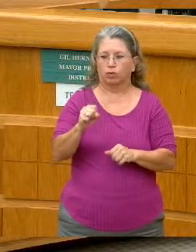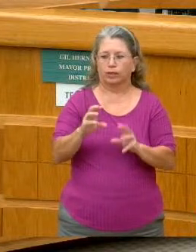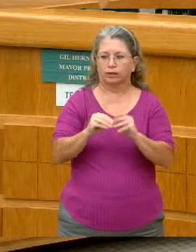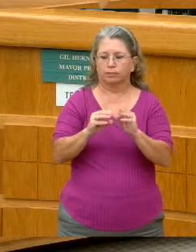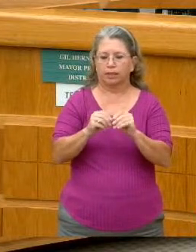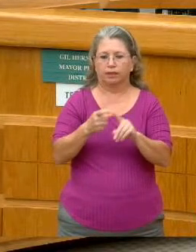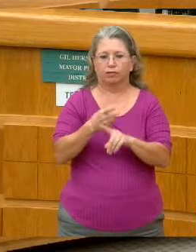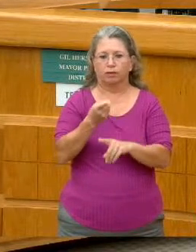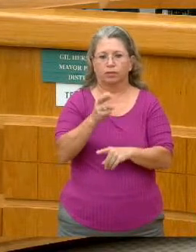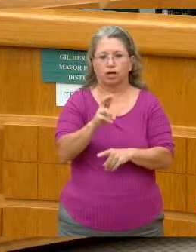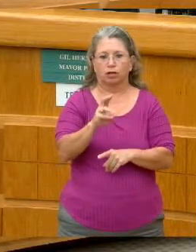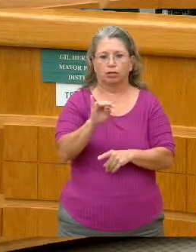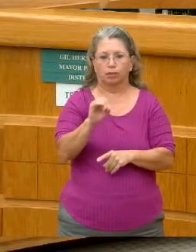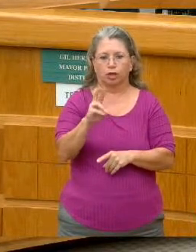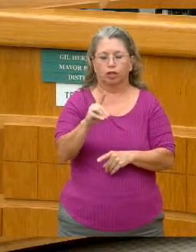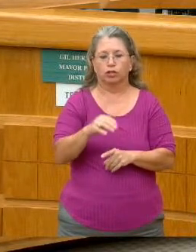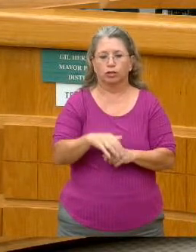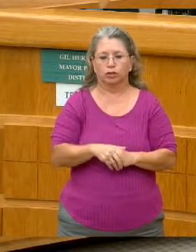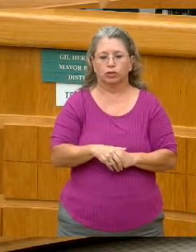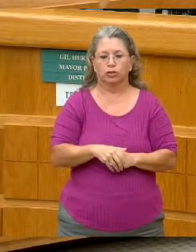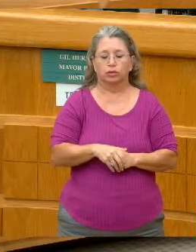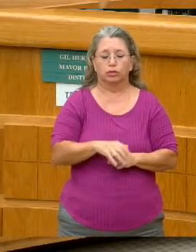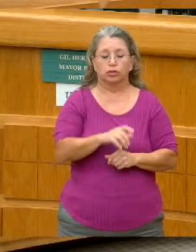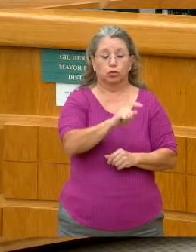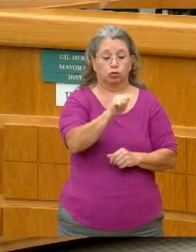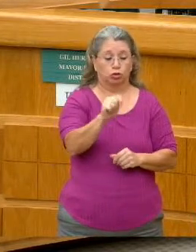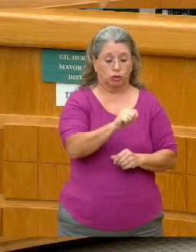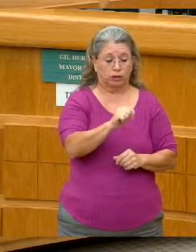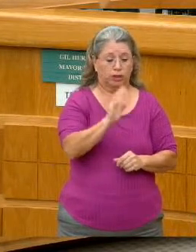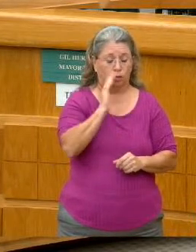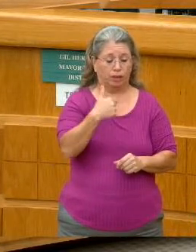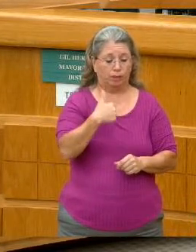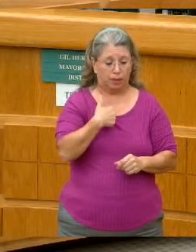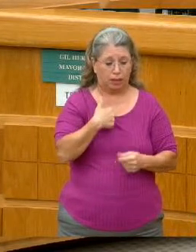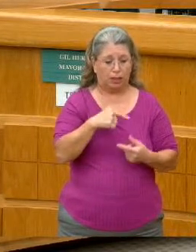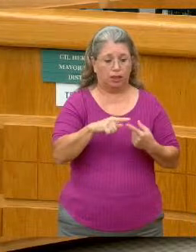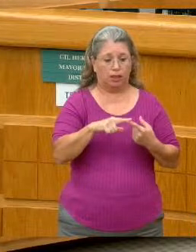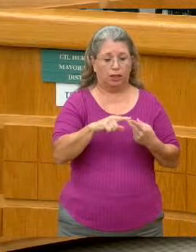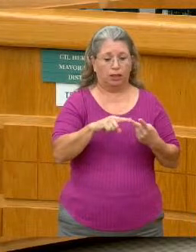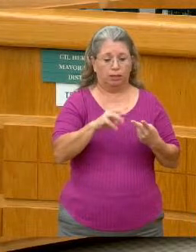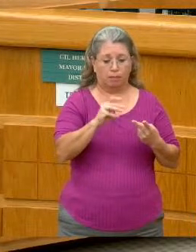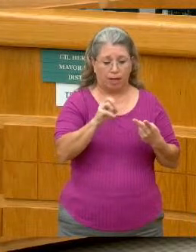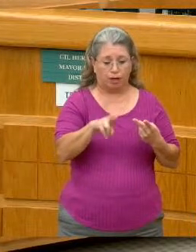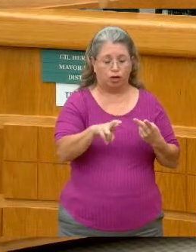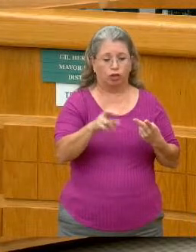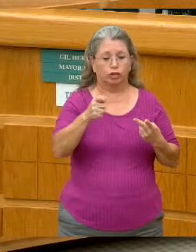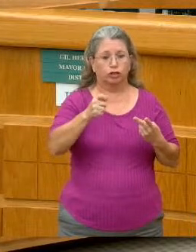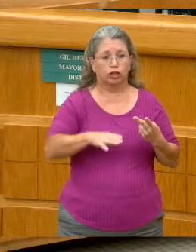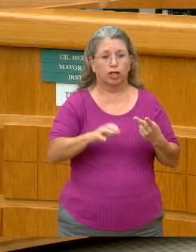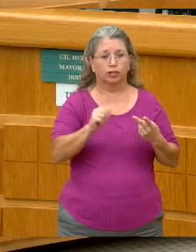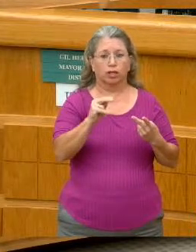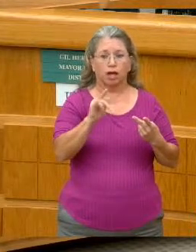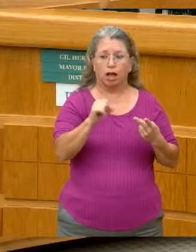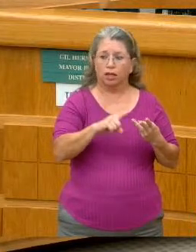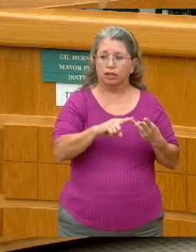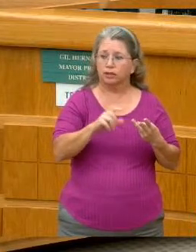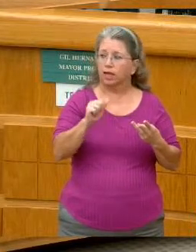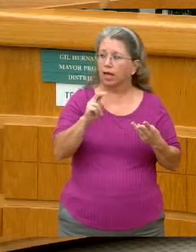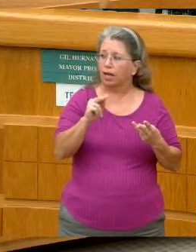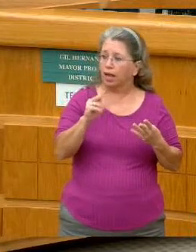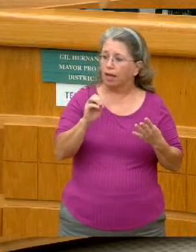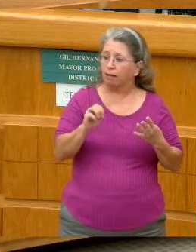Bird. Okay, so Tuesday, myself, the mayor, Nueces County Judge Barbara Canales, Annette. And